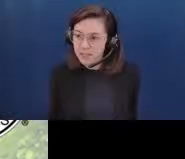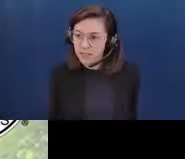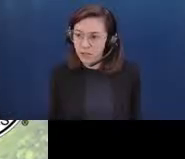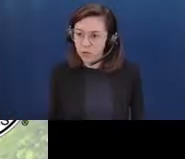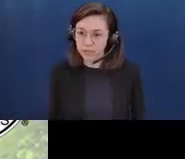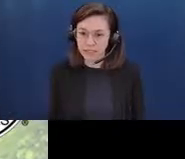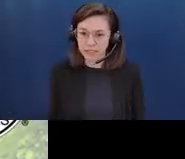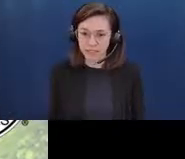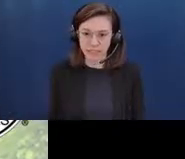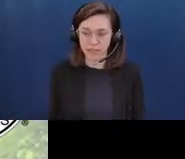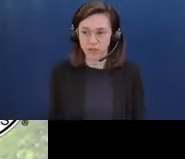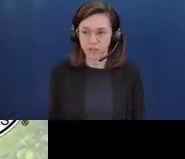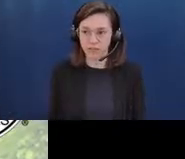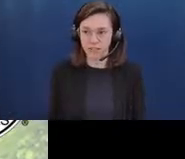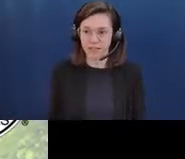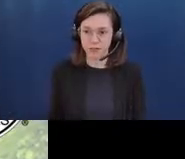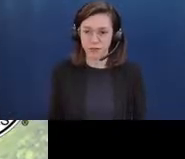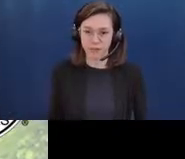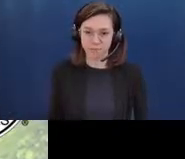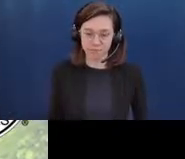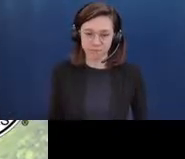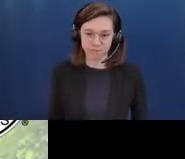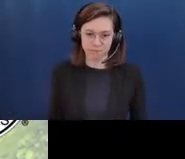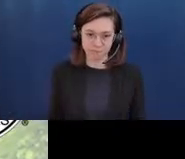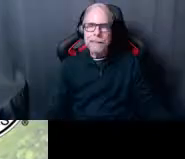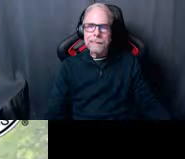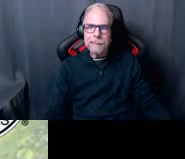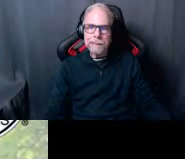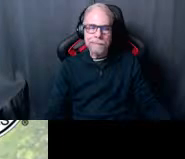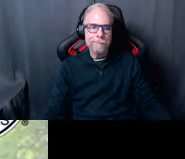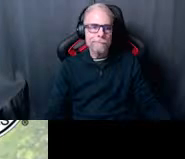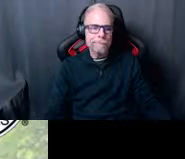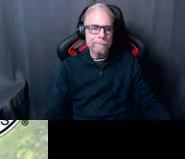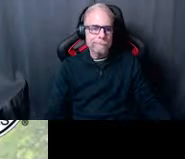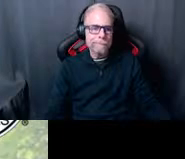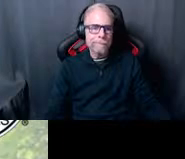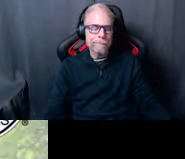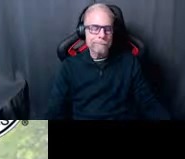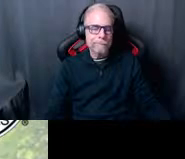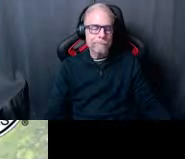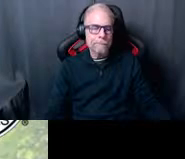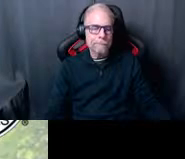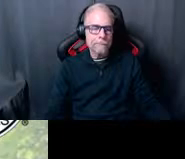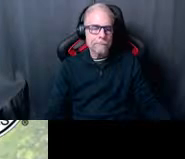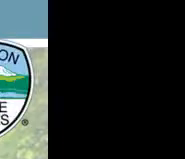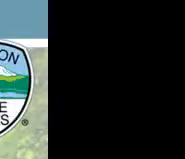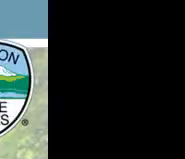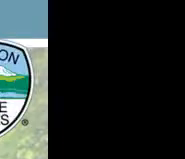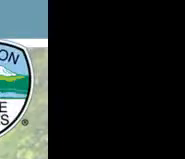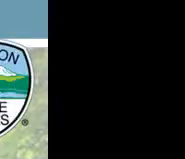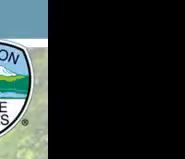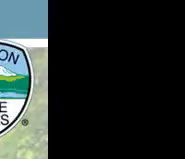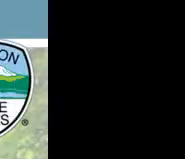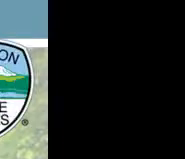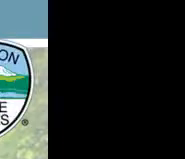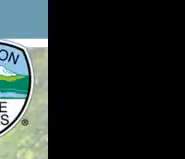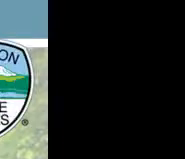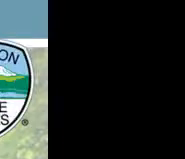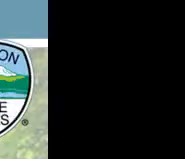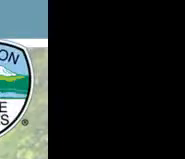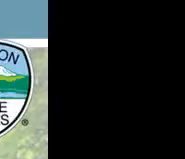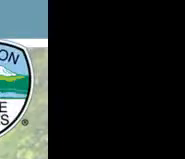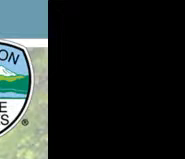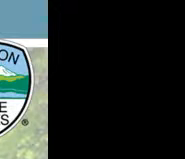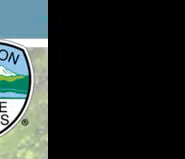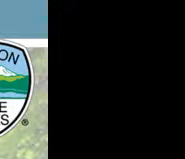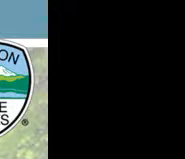I still only see Daniel in the live stream. I think we can only spotlight one at a time, but